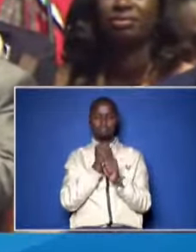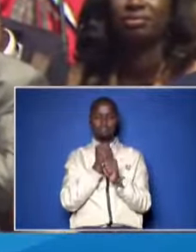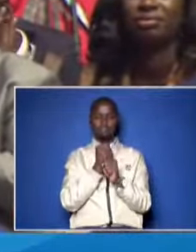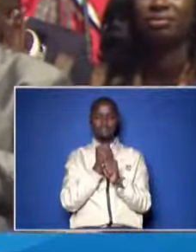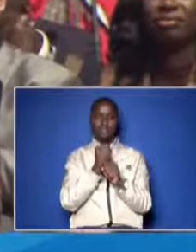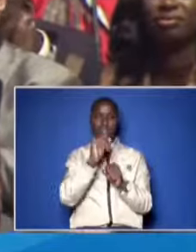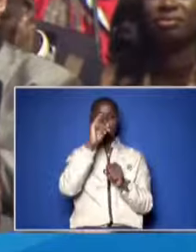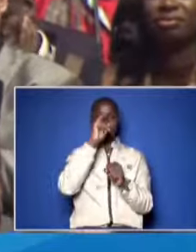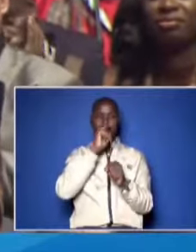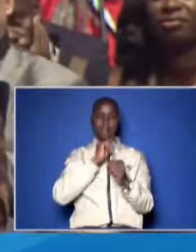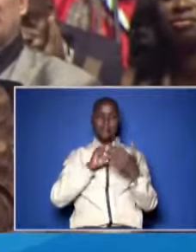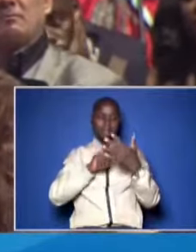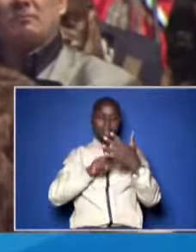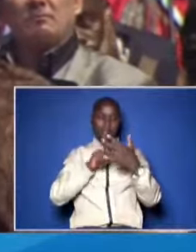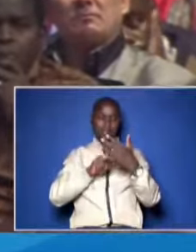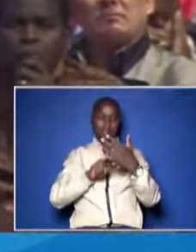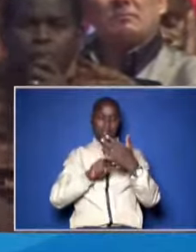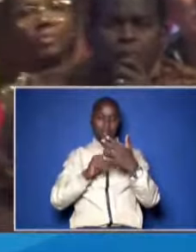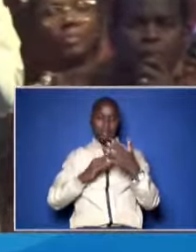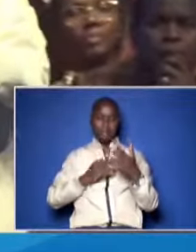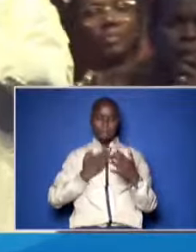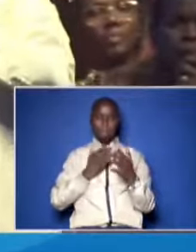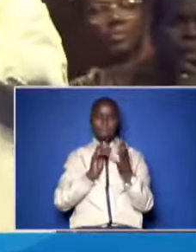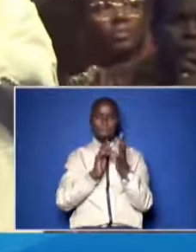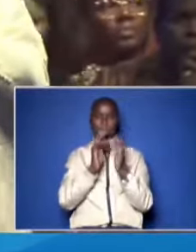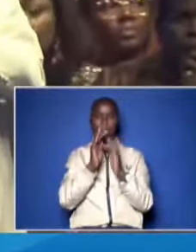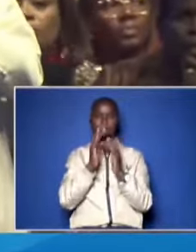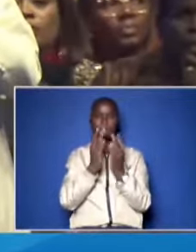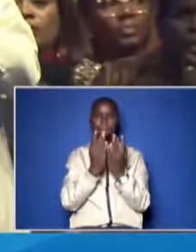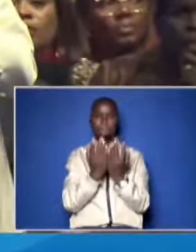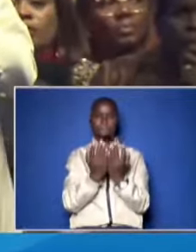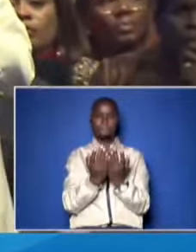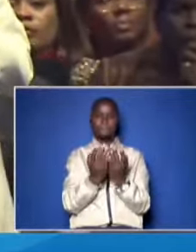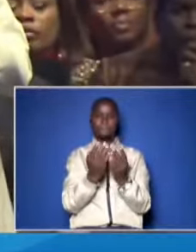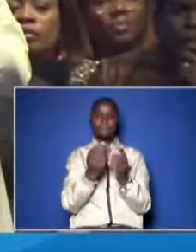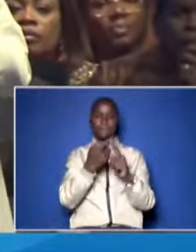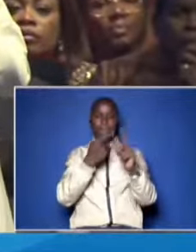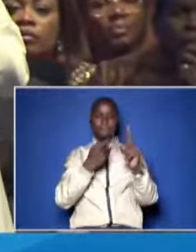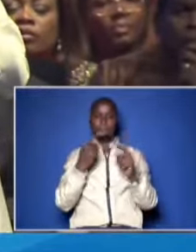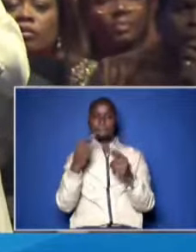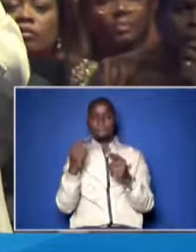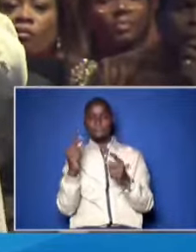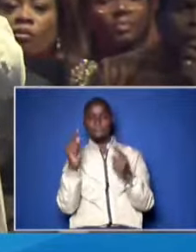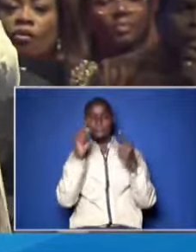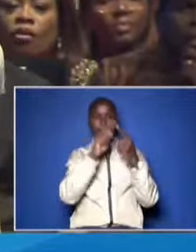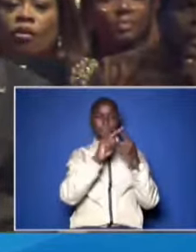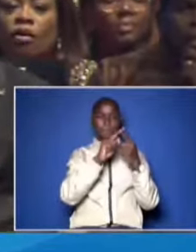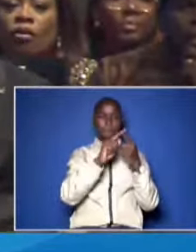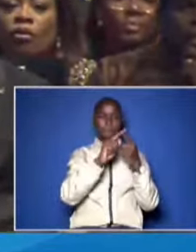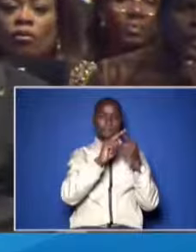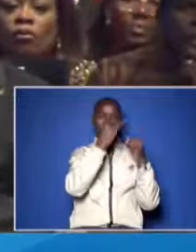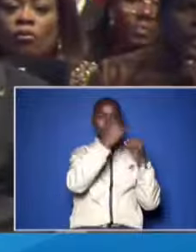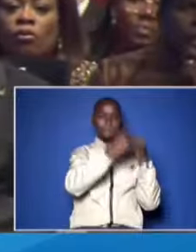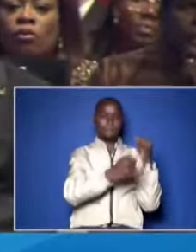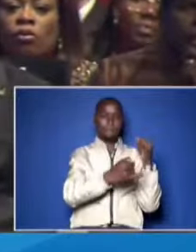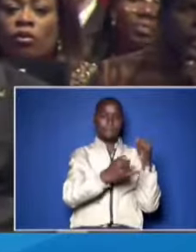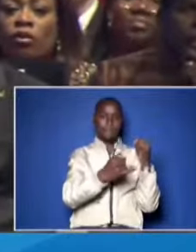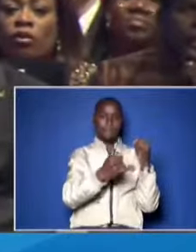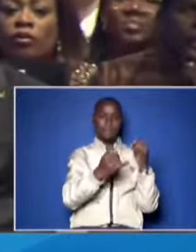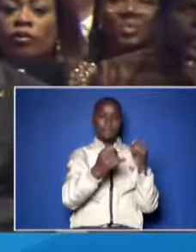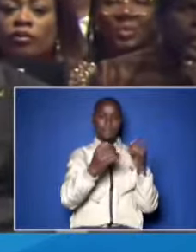I read my Bible from Genesis to Revelation every